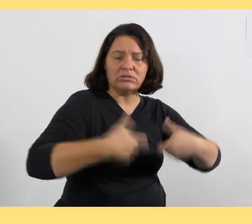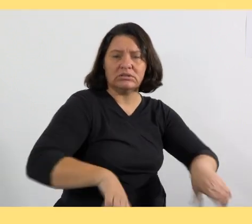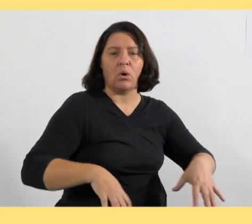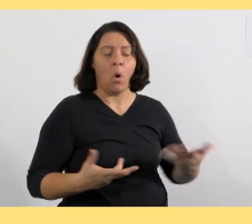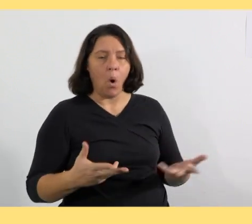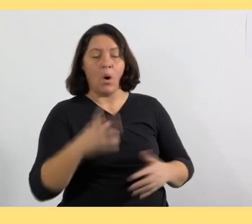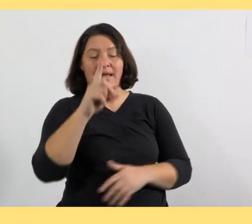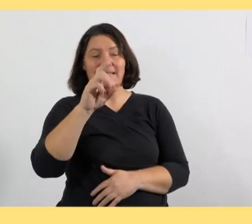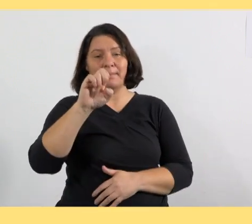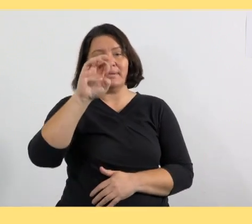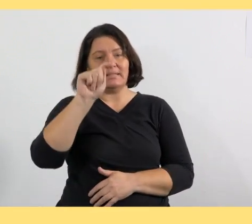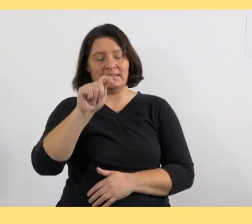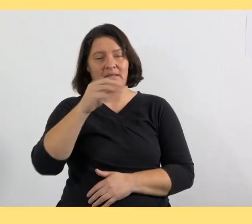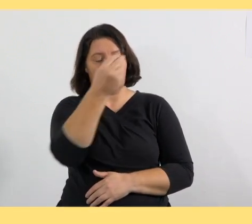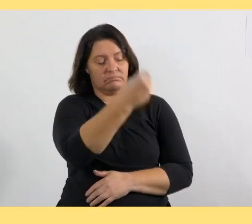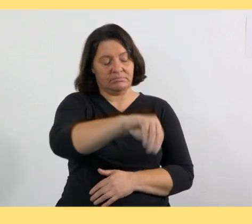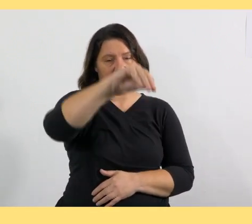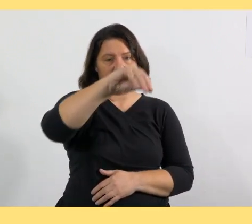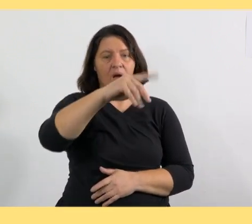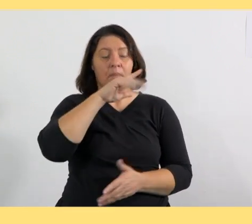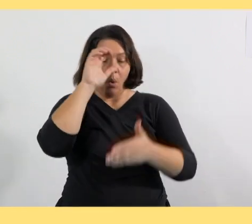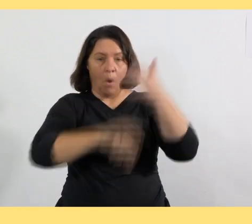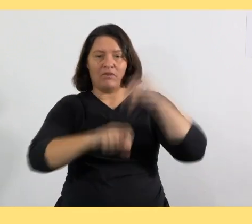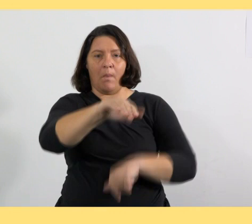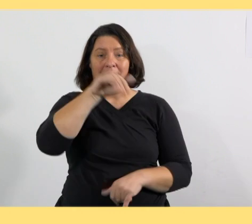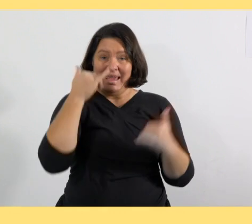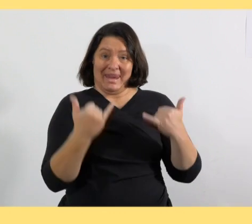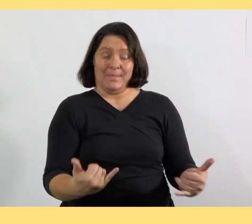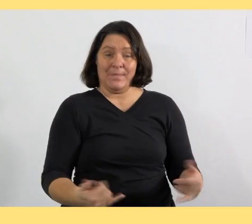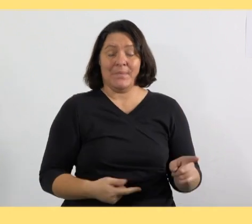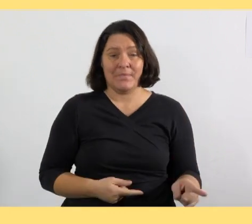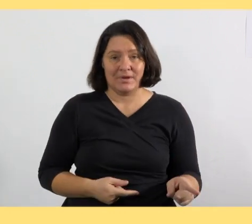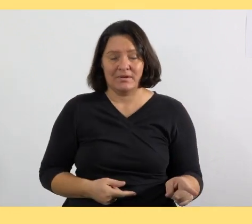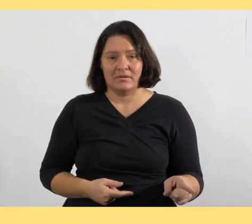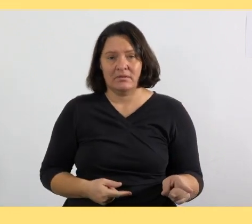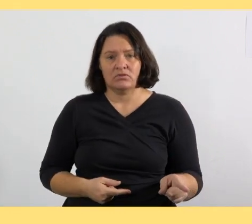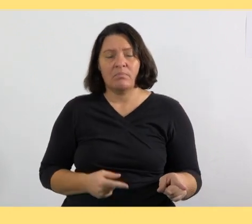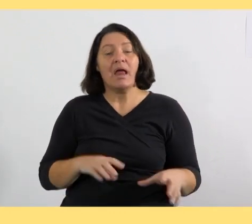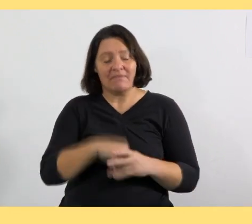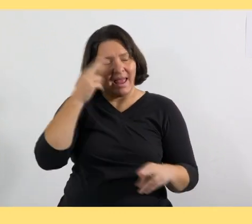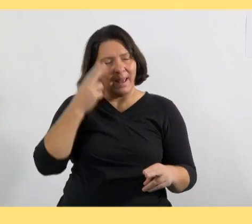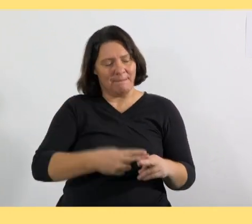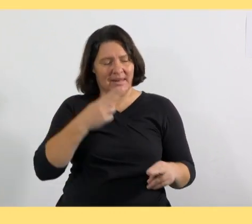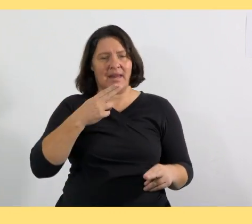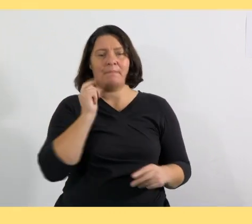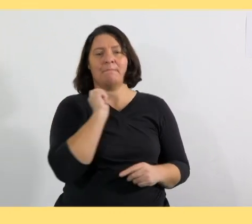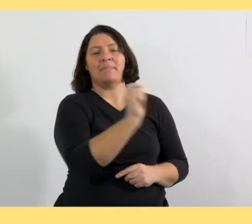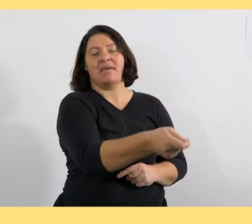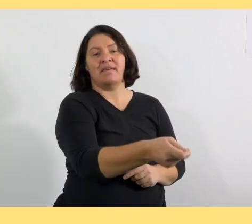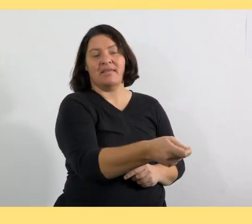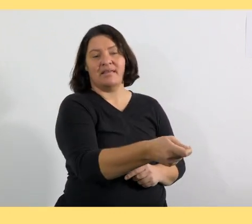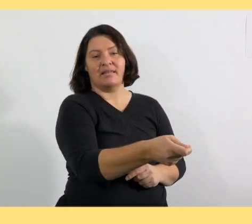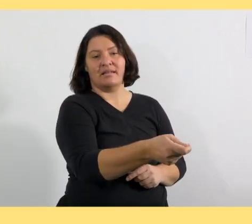transactions. So it has to involve an immediate payment of cash, that is your banknotes or a debit